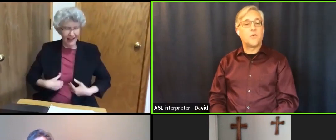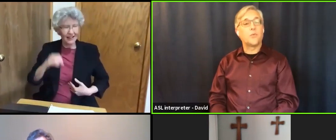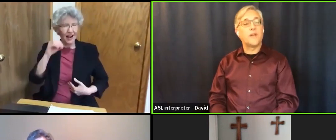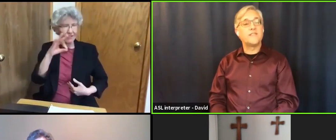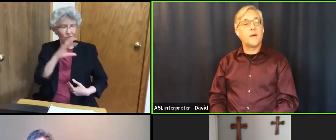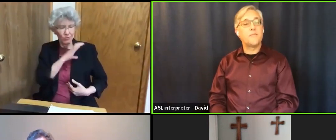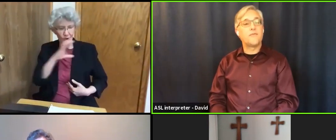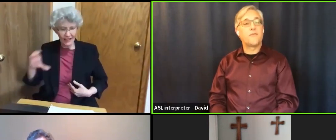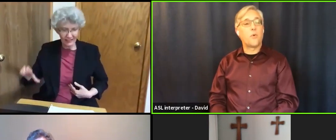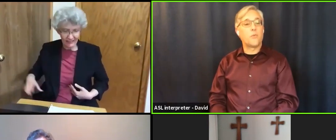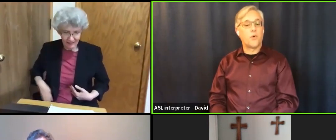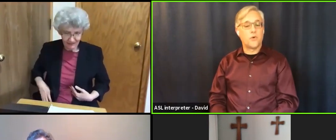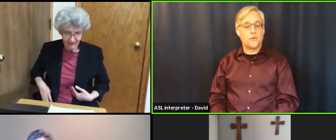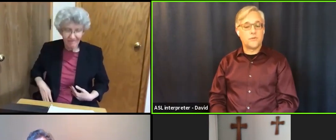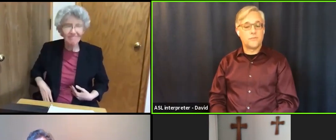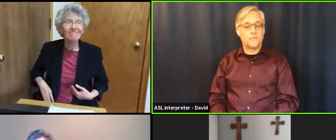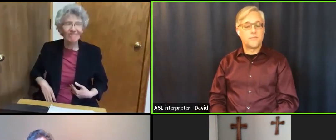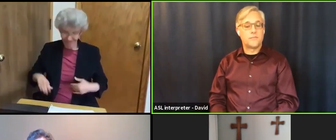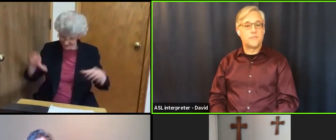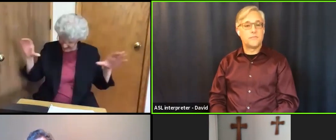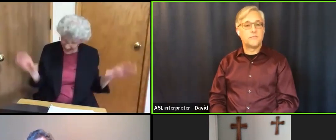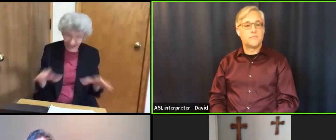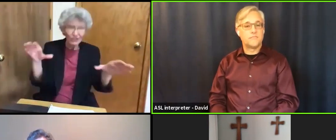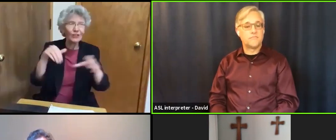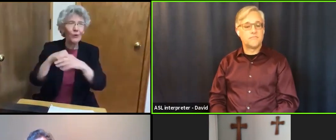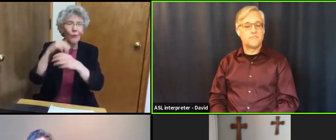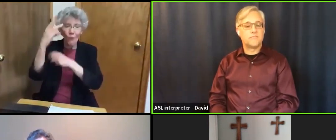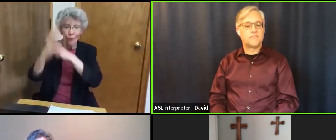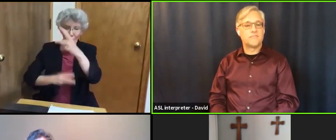Christ raised up for the world.